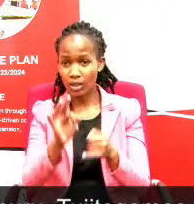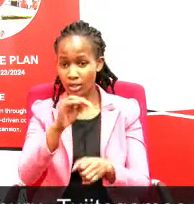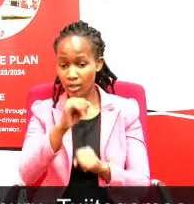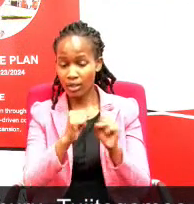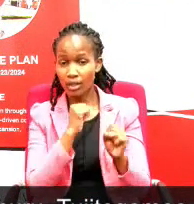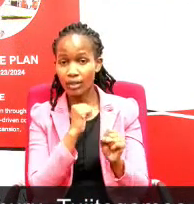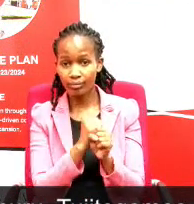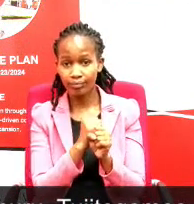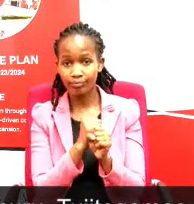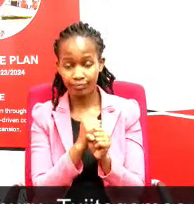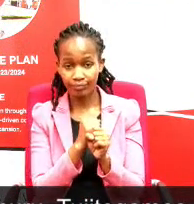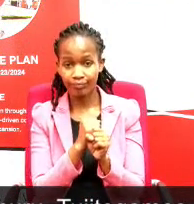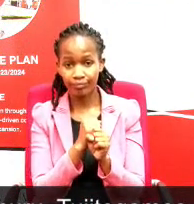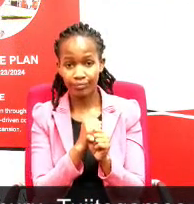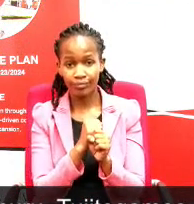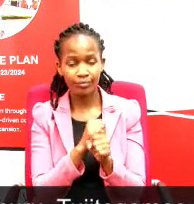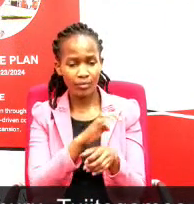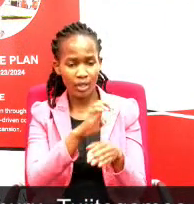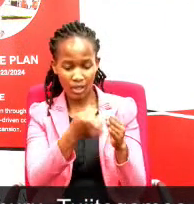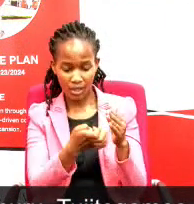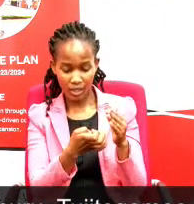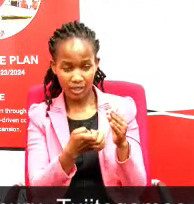years period, ending